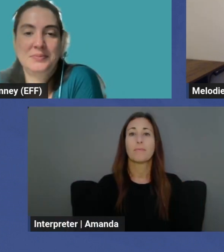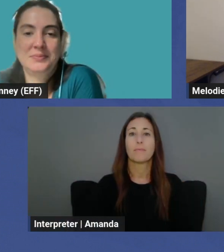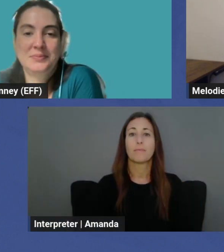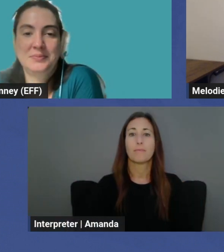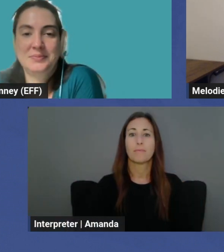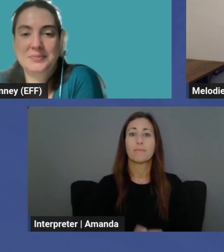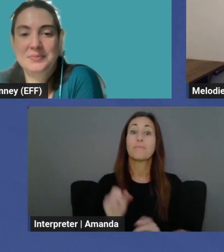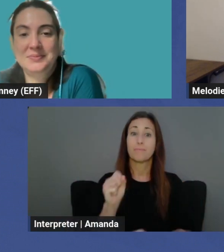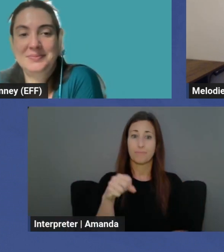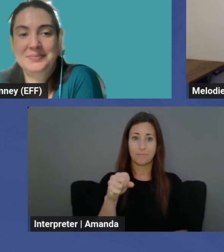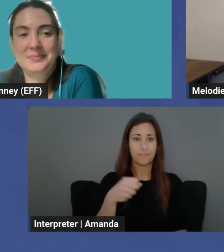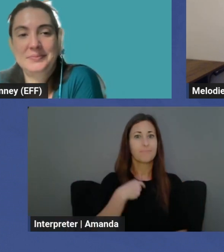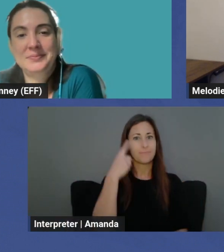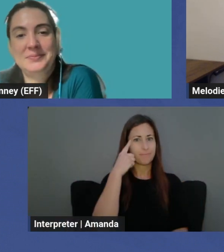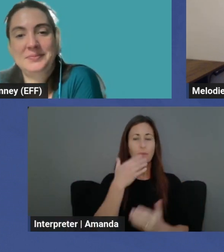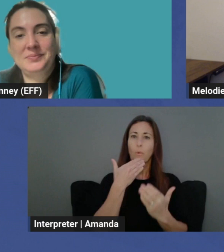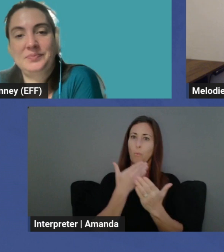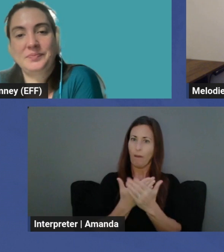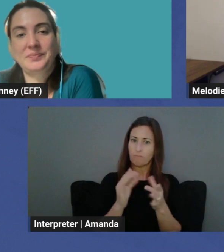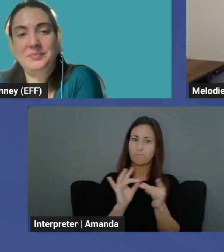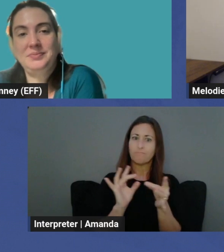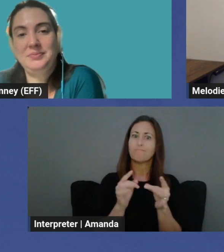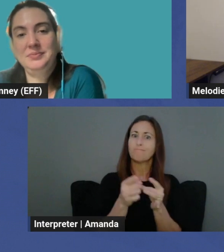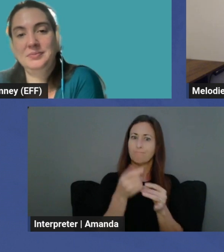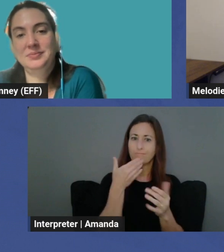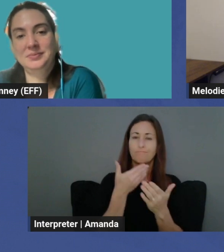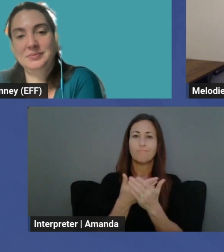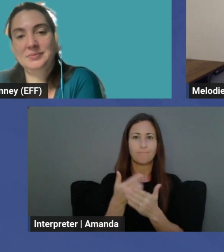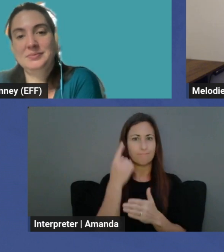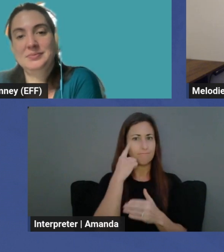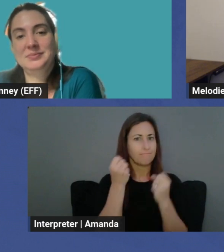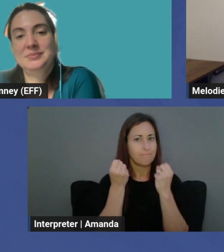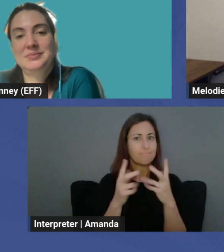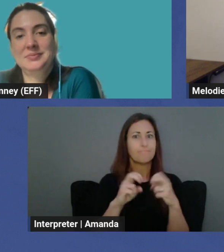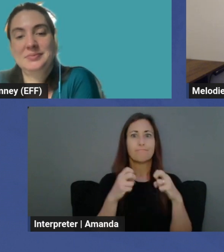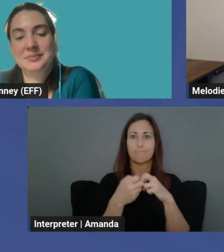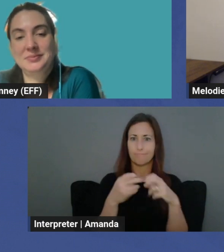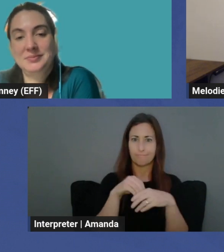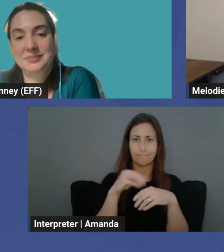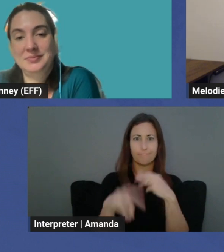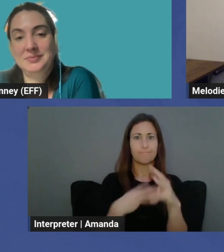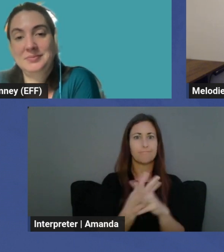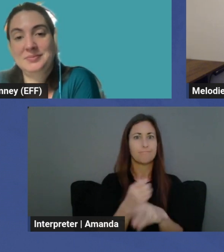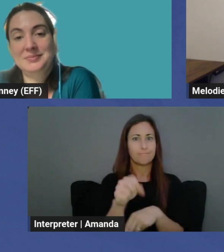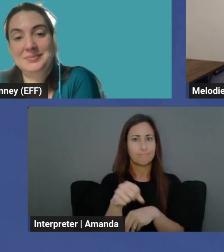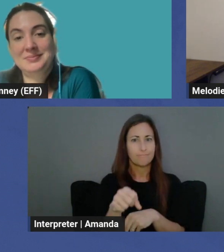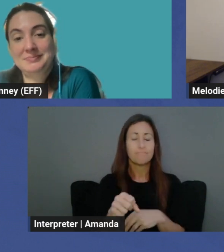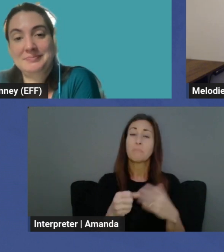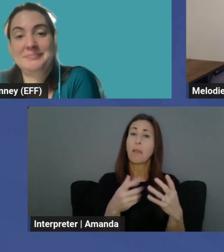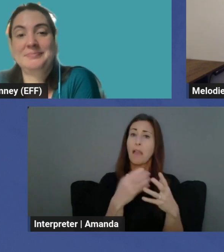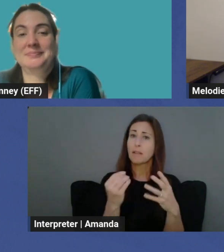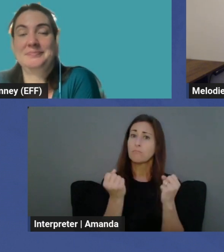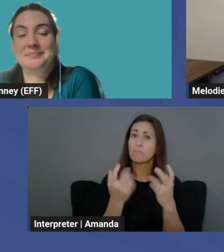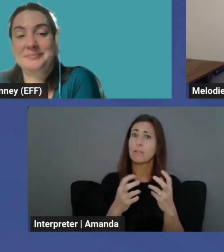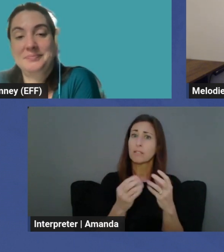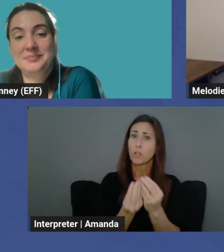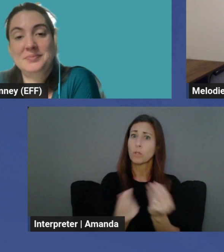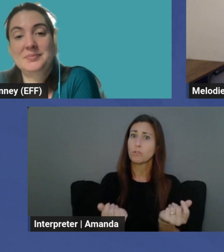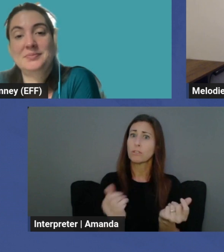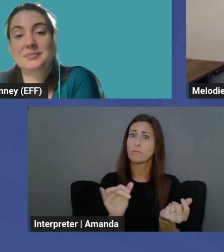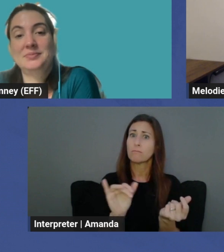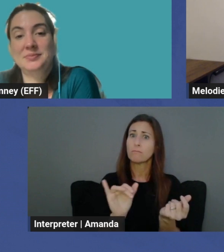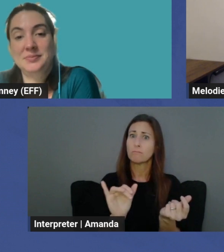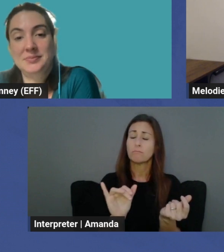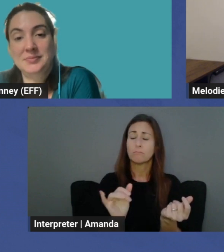Yeah, I think well said, India. I think there are lots of problems in the world, and there are also lots of solutions that maybe we